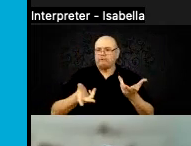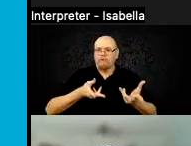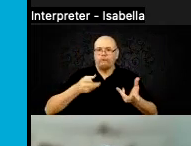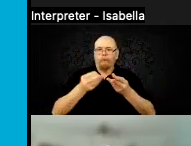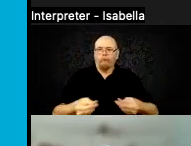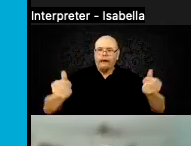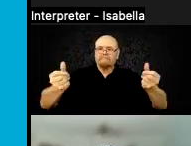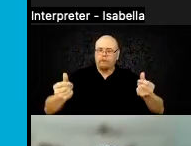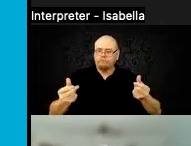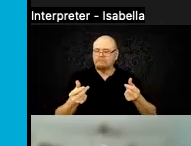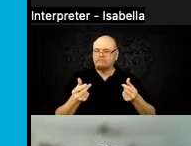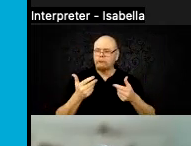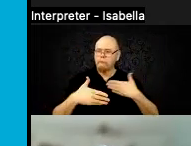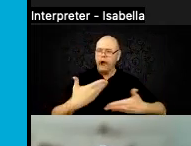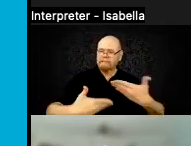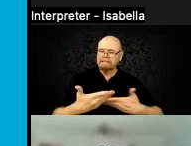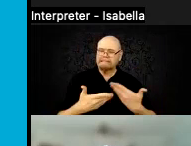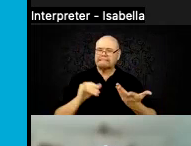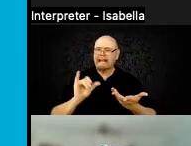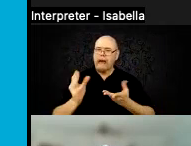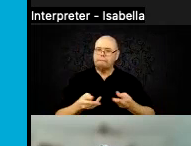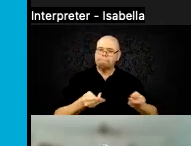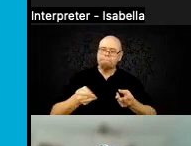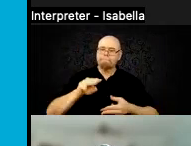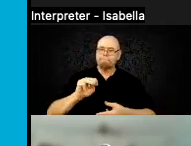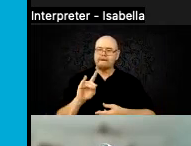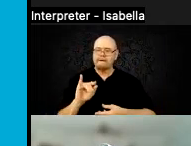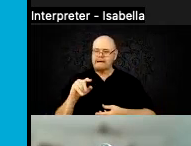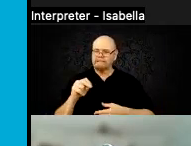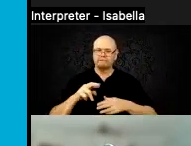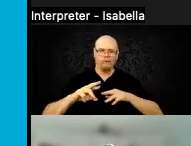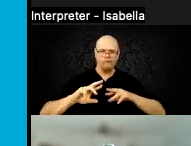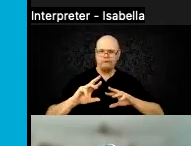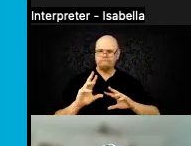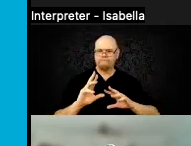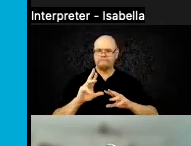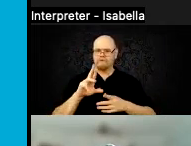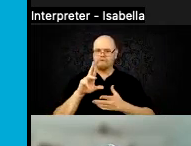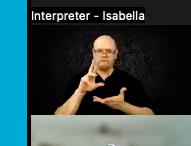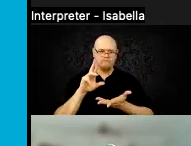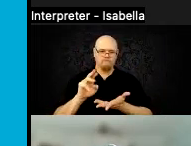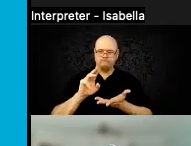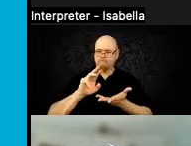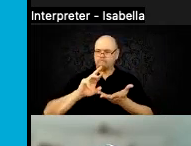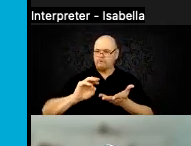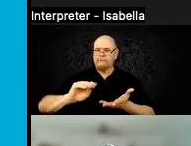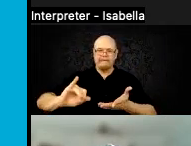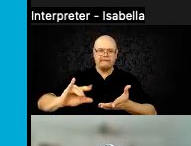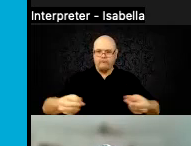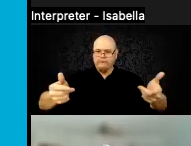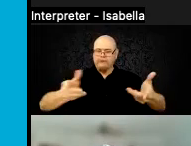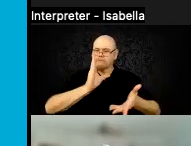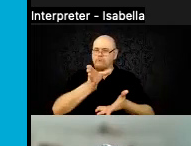we're talking, the level of assistance is kind of elevating in terms of greater and direct intervention. We can participate